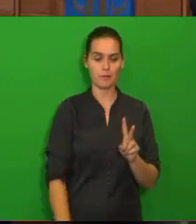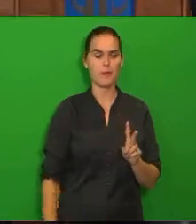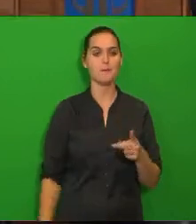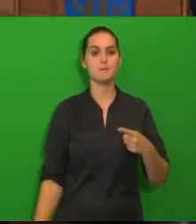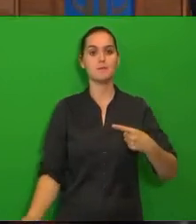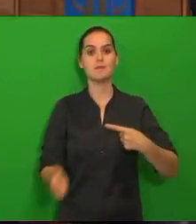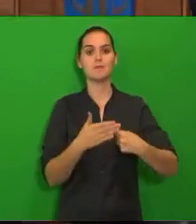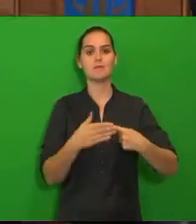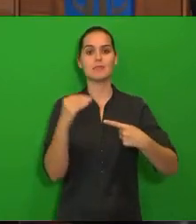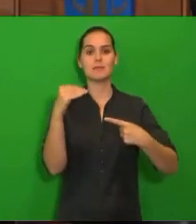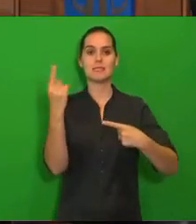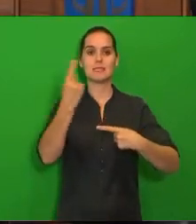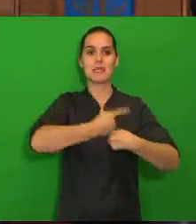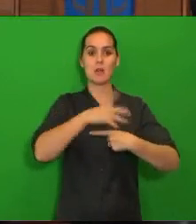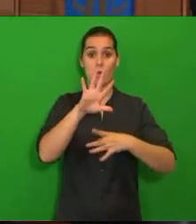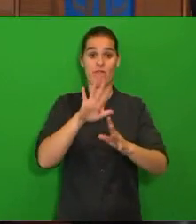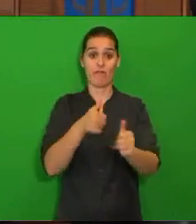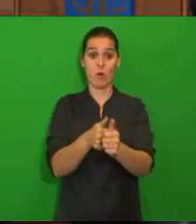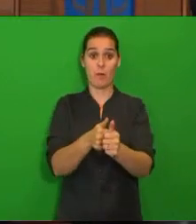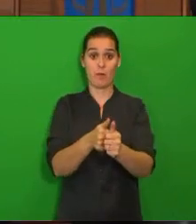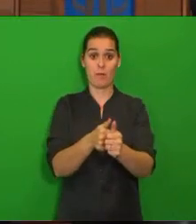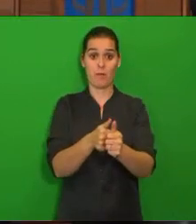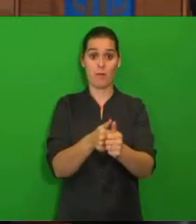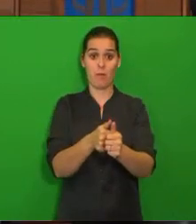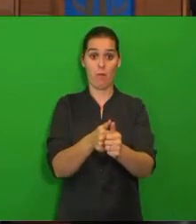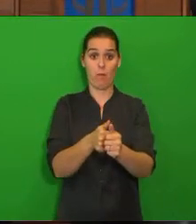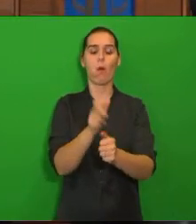Business Day, you wanted to follow up? Oh, okay.